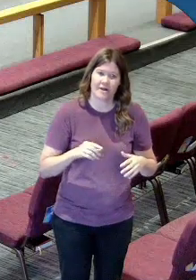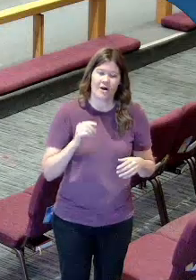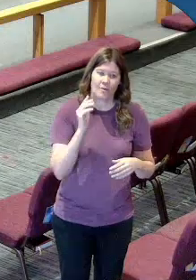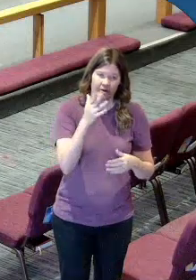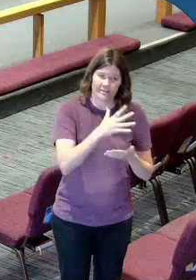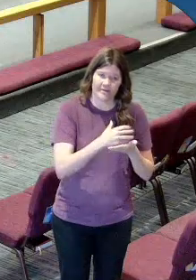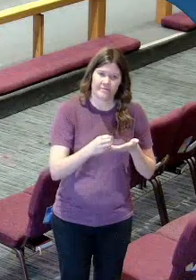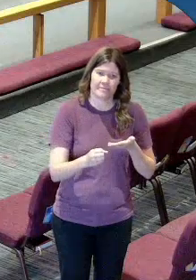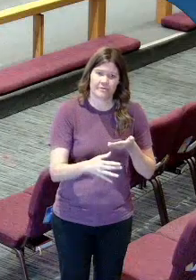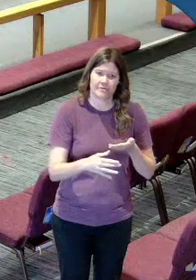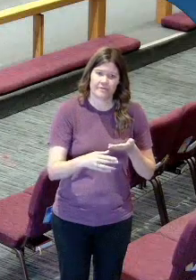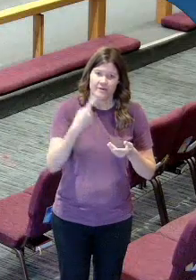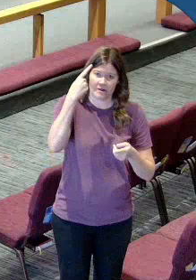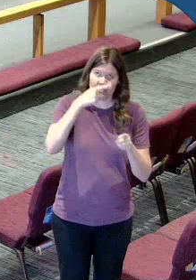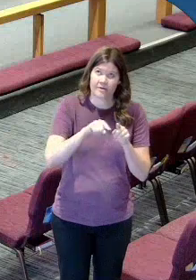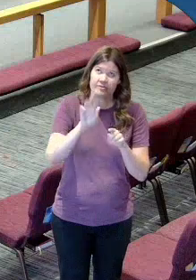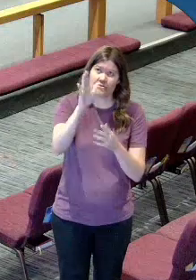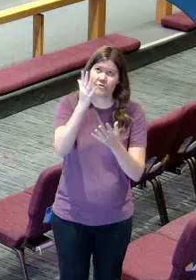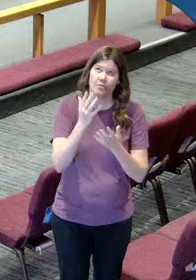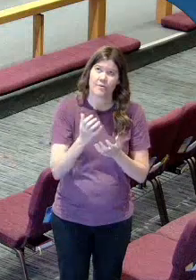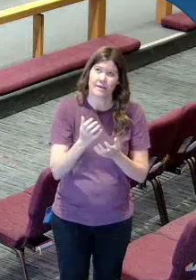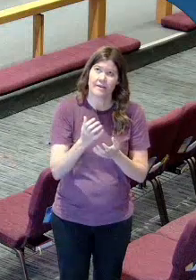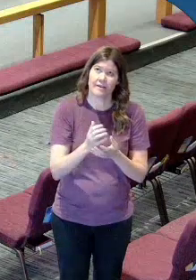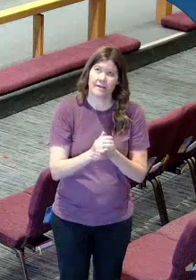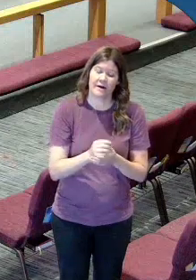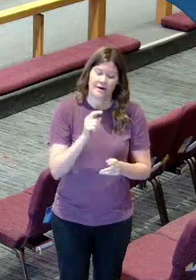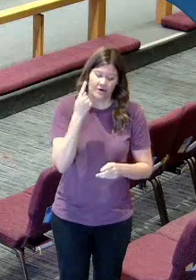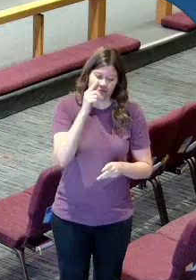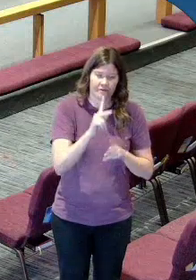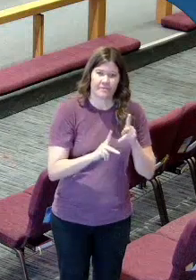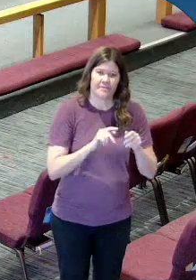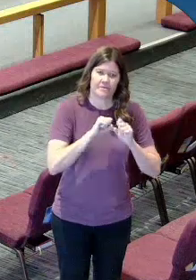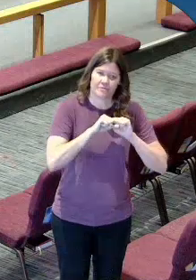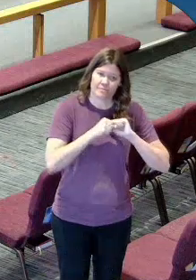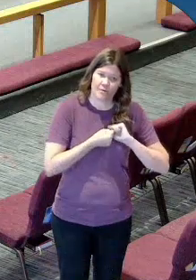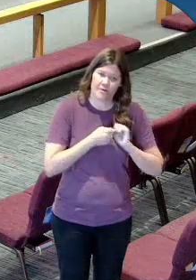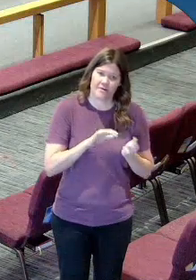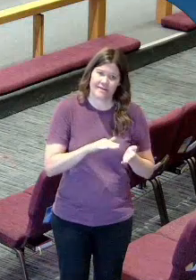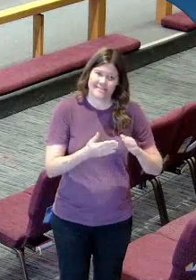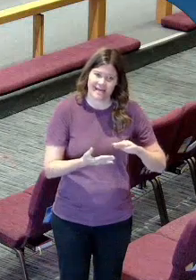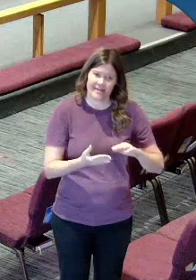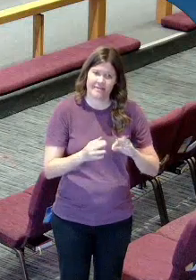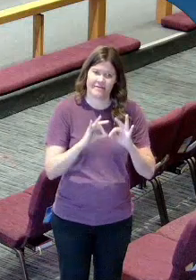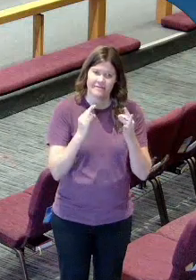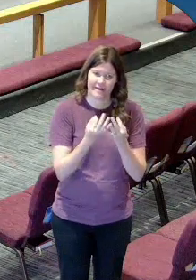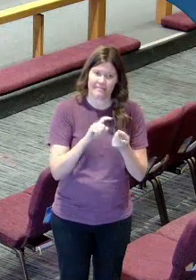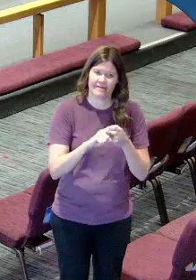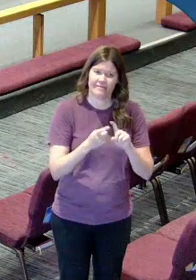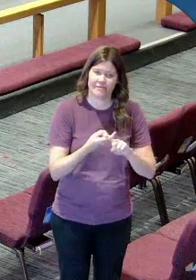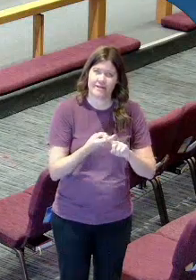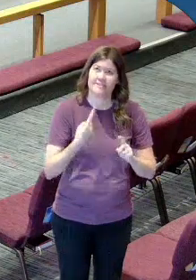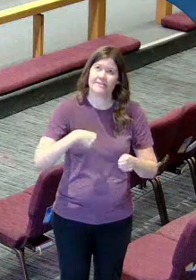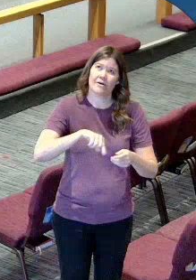will be relieved according to your will. For those who mourn the death of the loved ones, we pray that